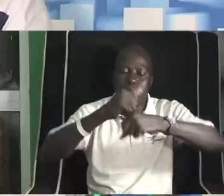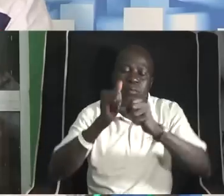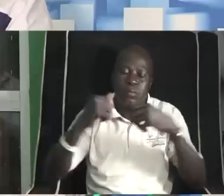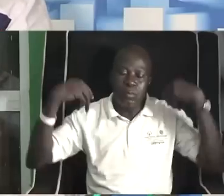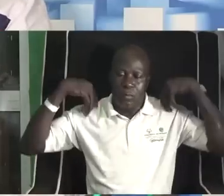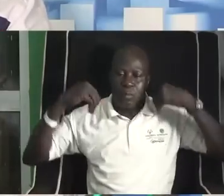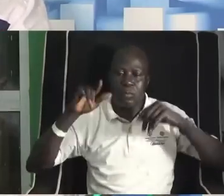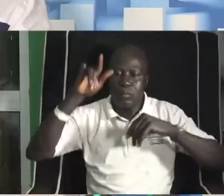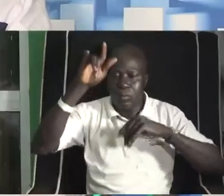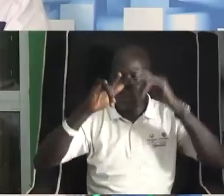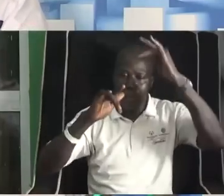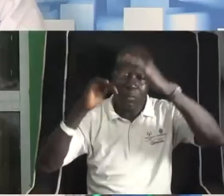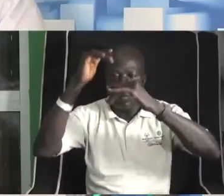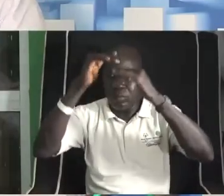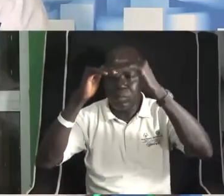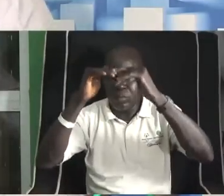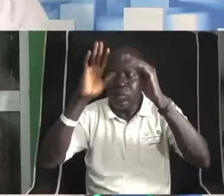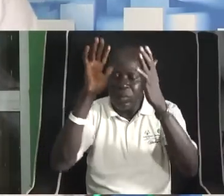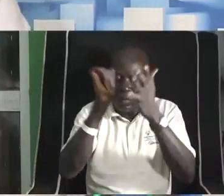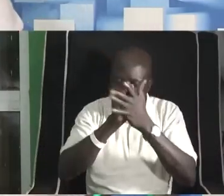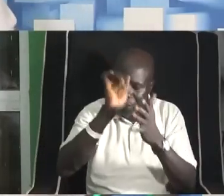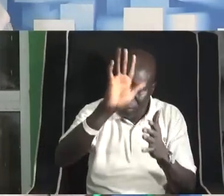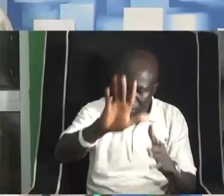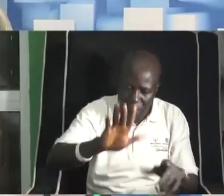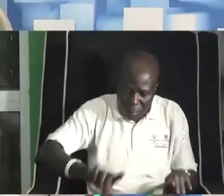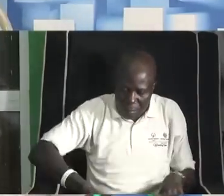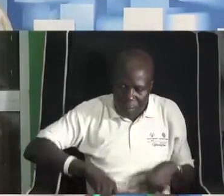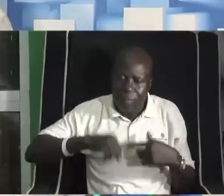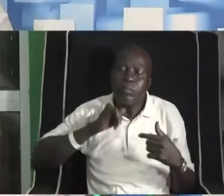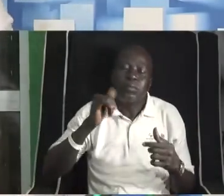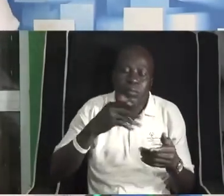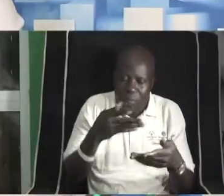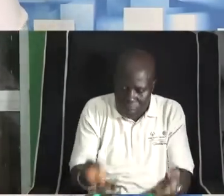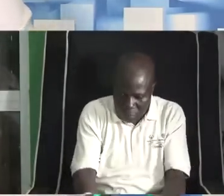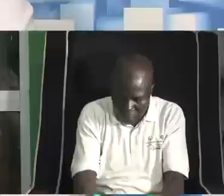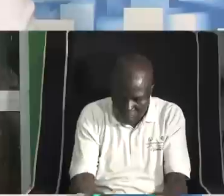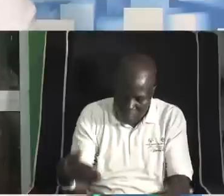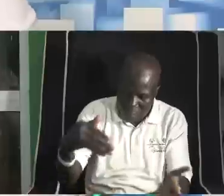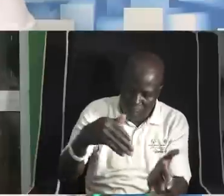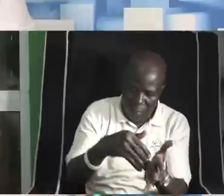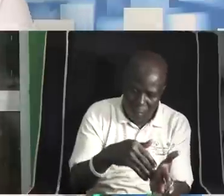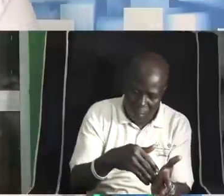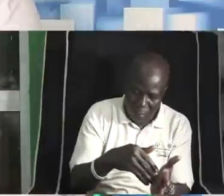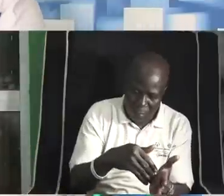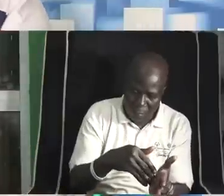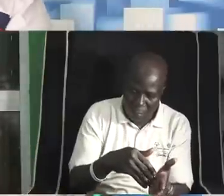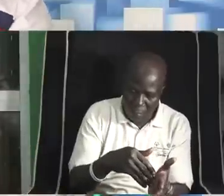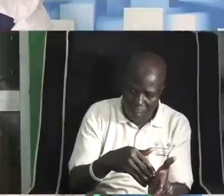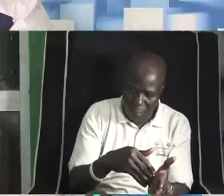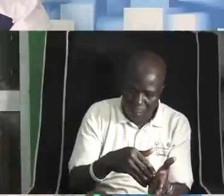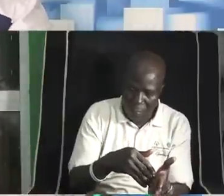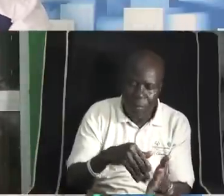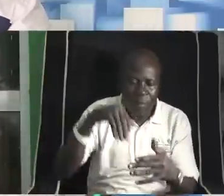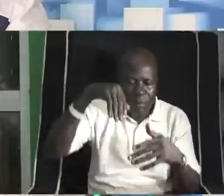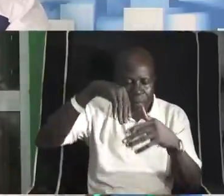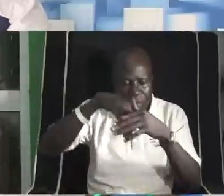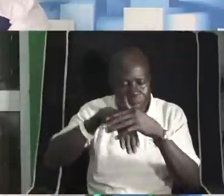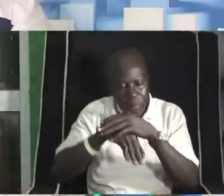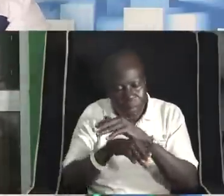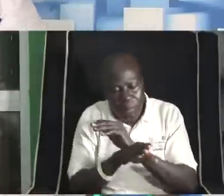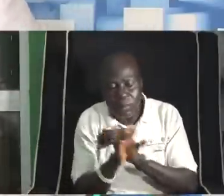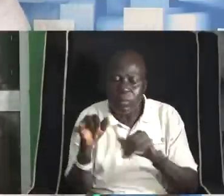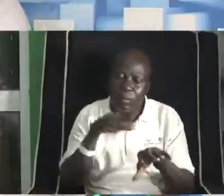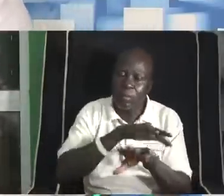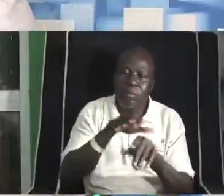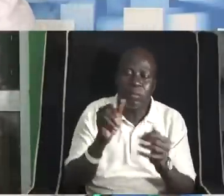Tí ayé rẹ ò ní bá wọn wà nílẹ̀ mọ́. That your love will not be the playground again. Láàrin àwọn ológo wẹrẹ ọ̀run fẹ́